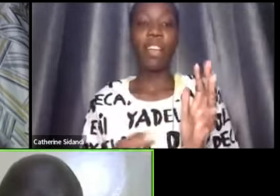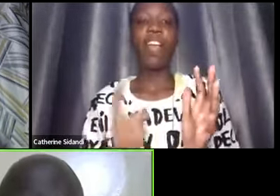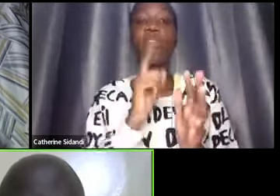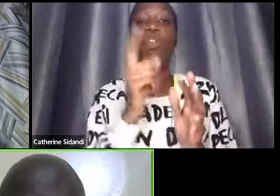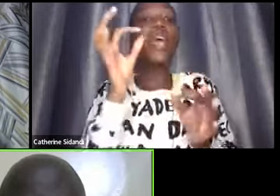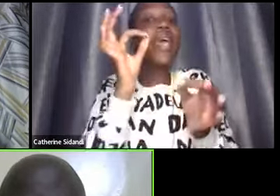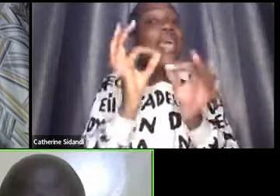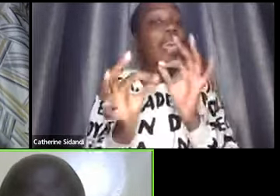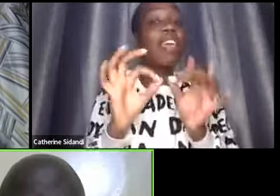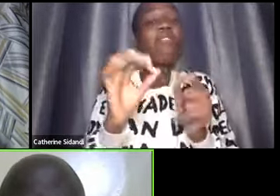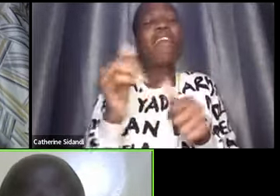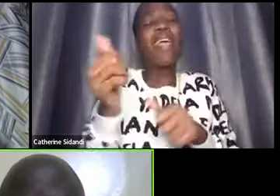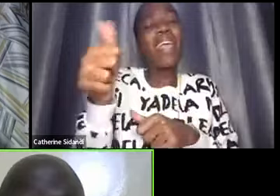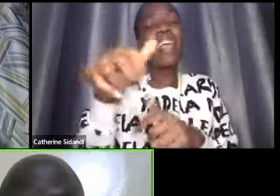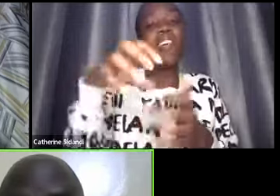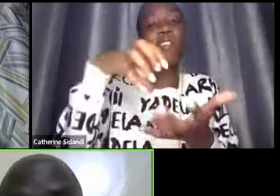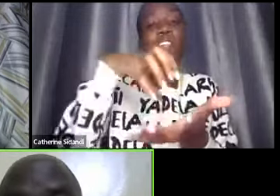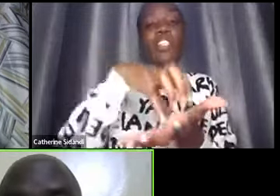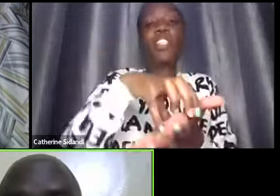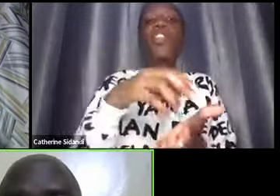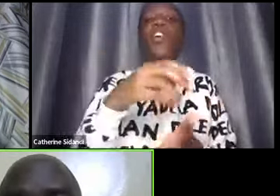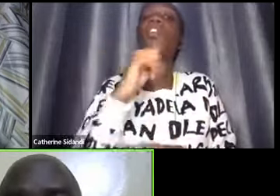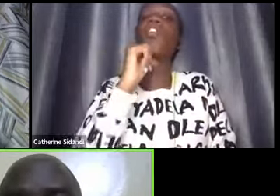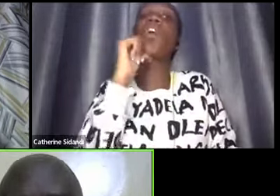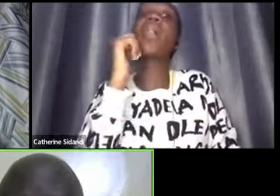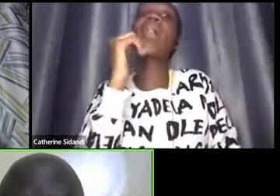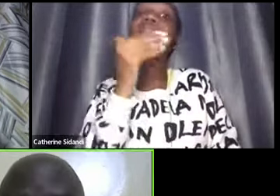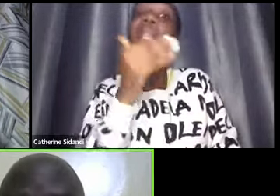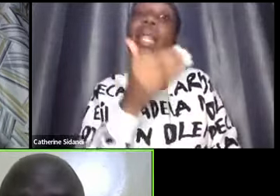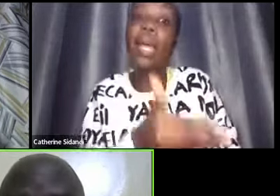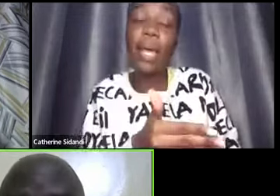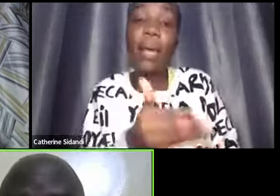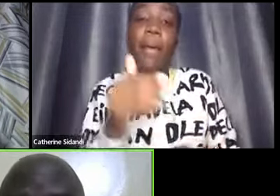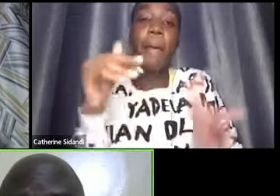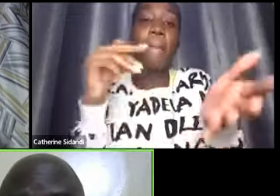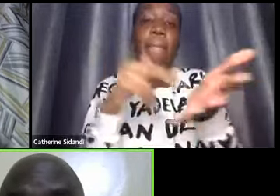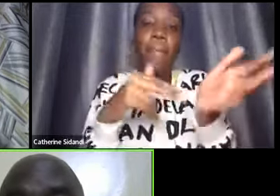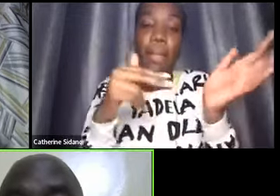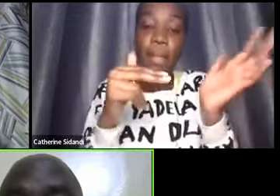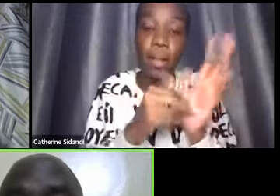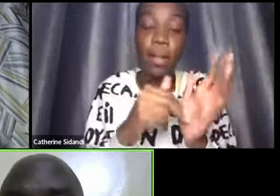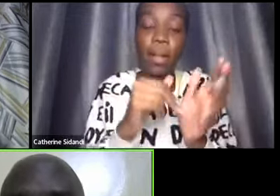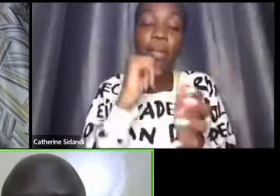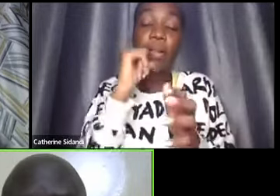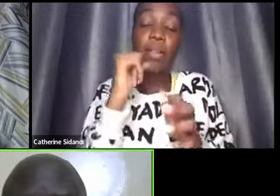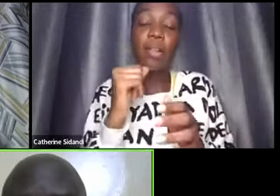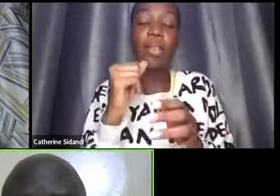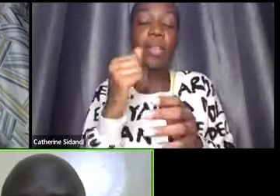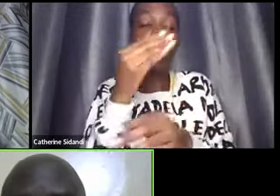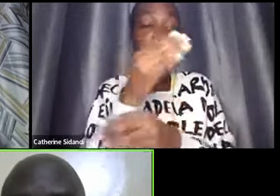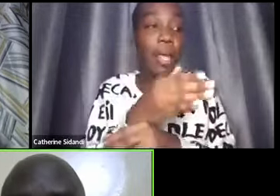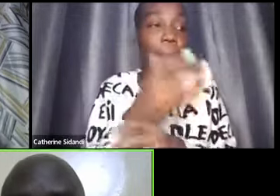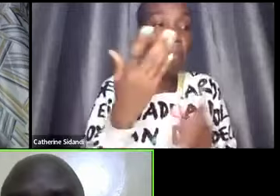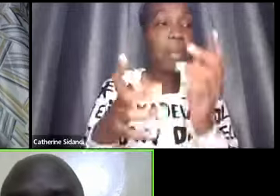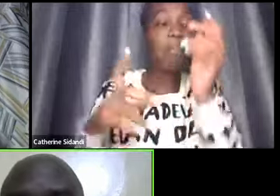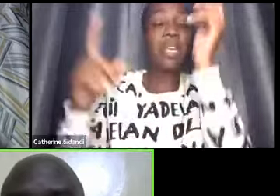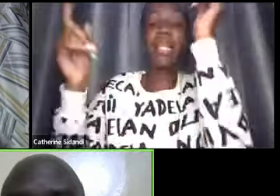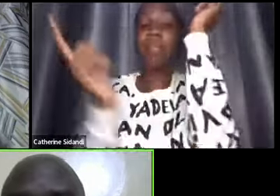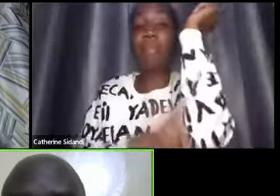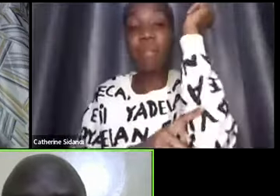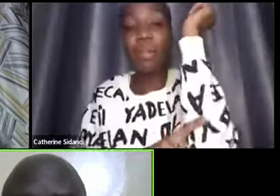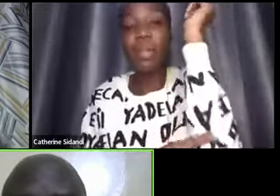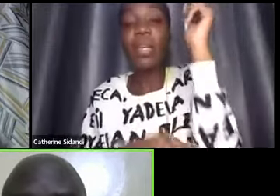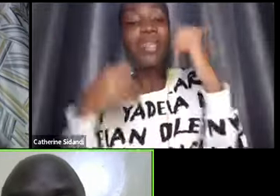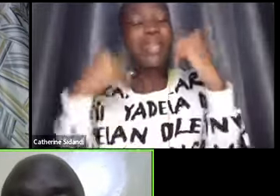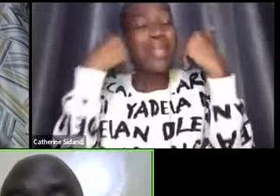condition does not fall into that, it's either a disagreement, a dispute,